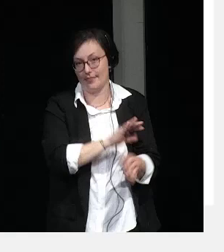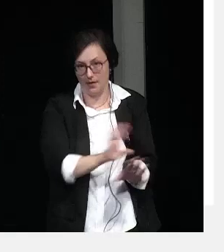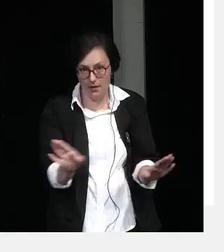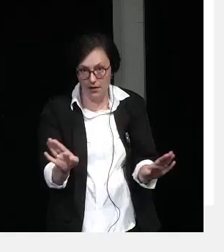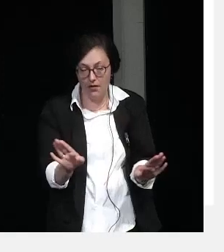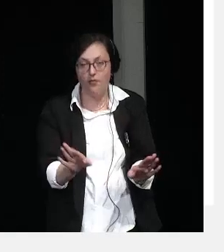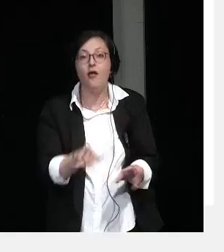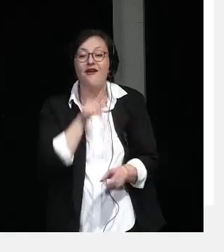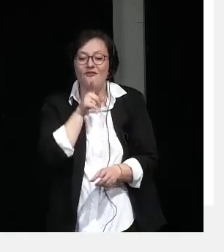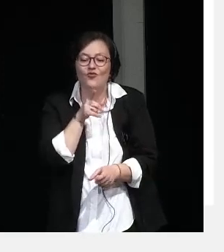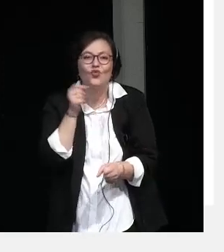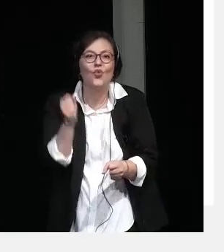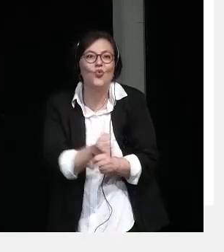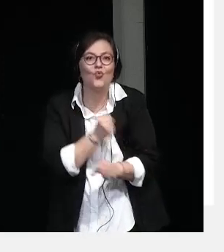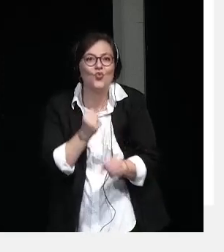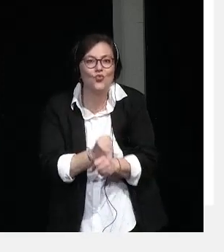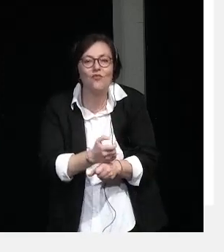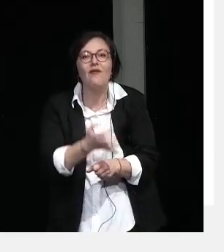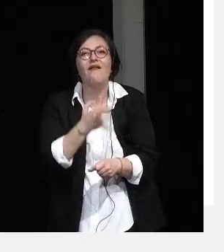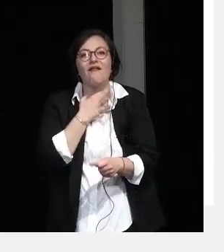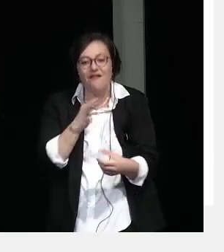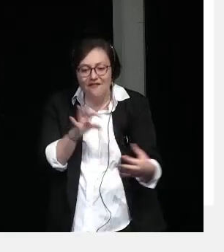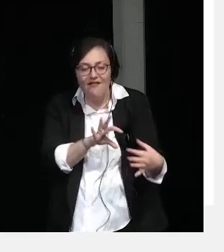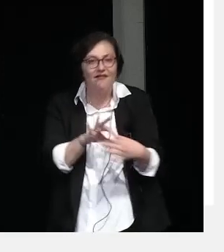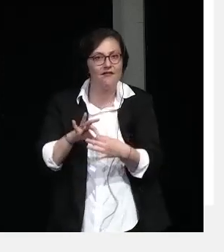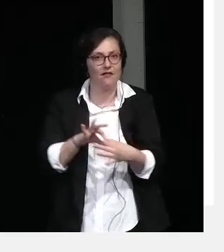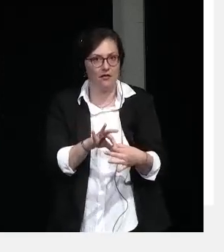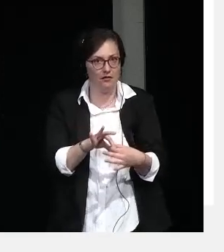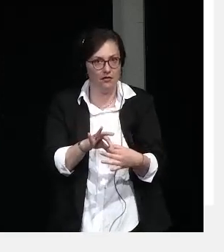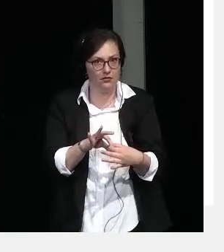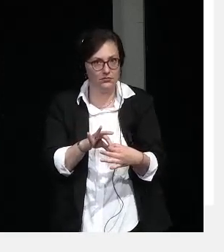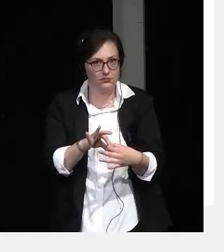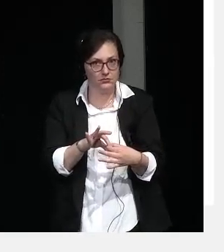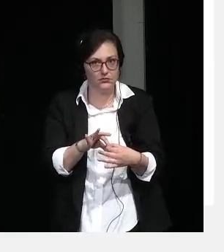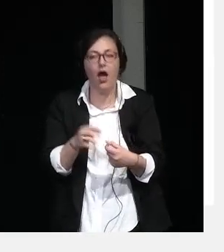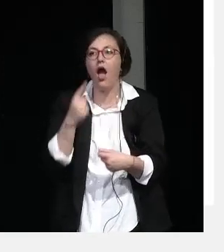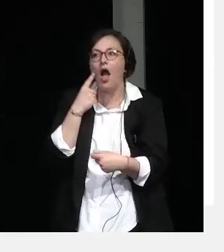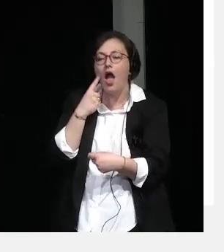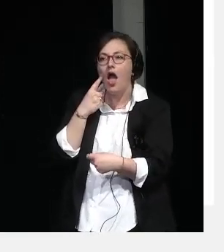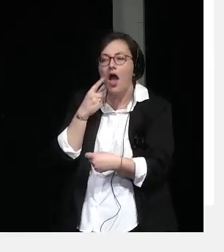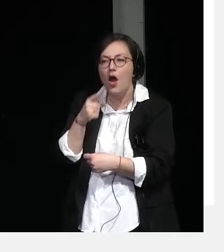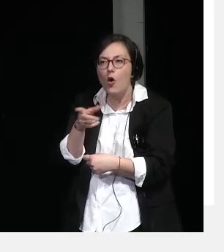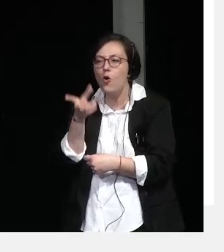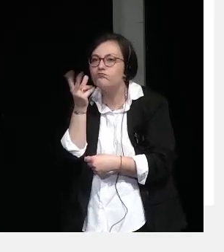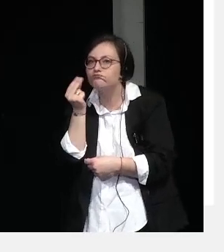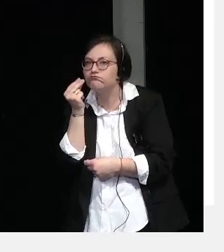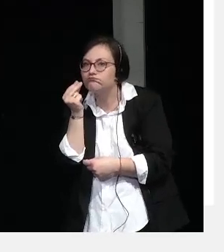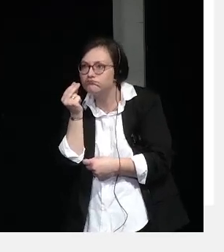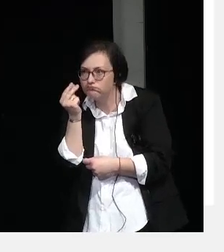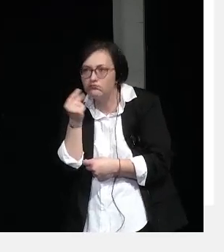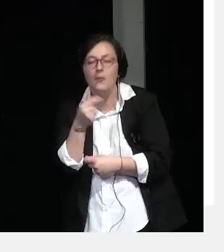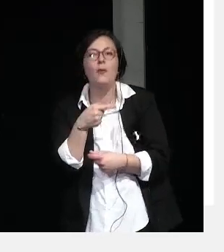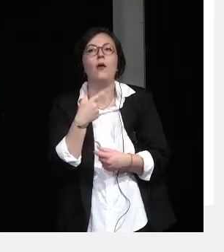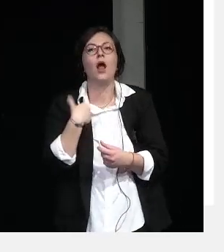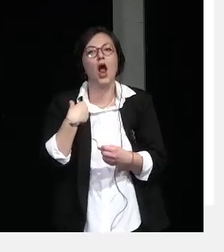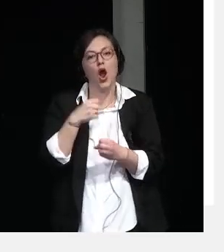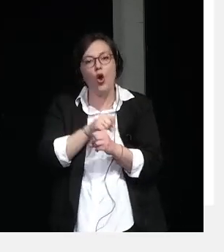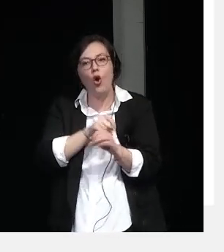to learn from each other, and that, you know, the biggest mistake is to assume